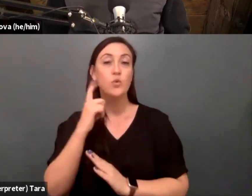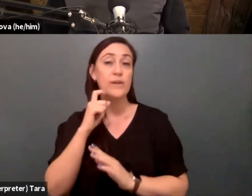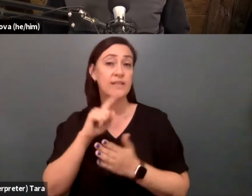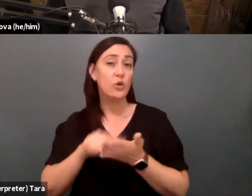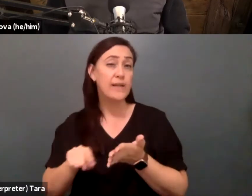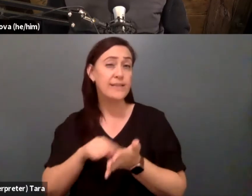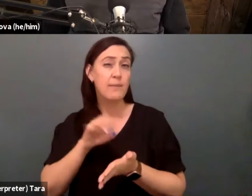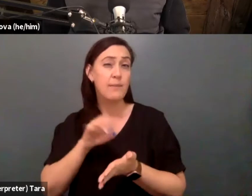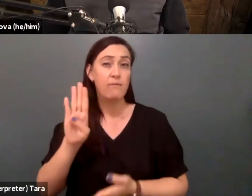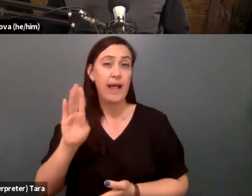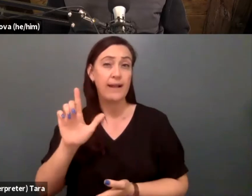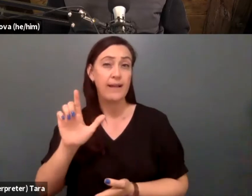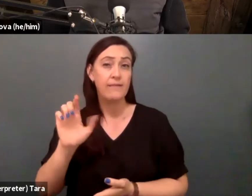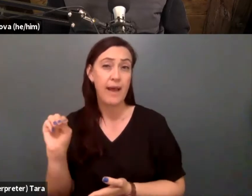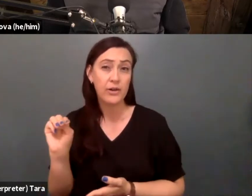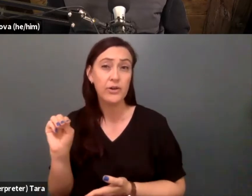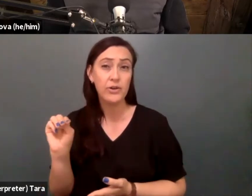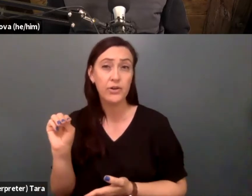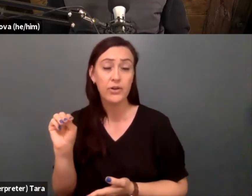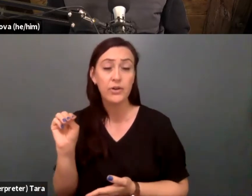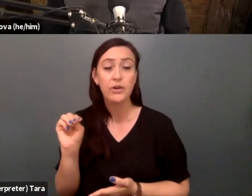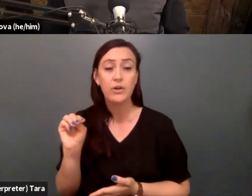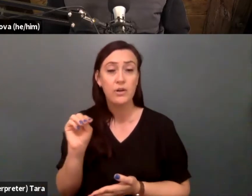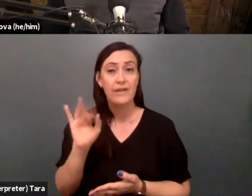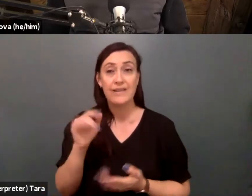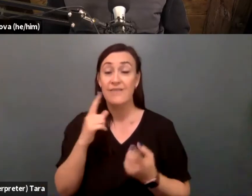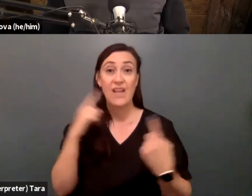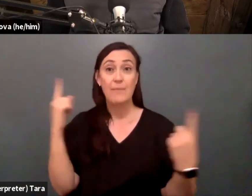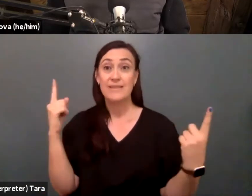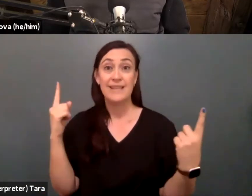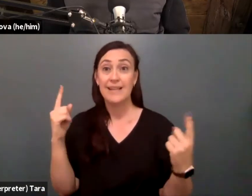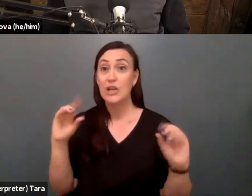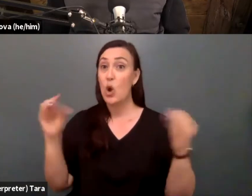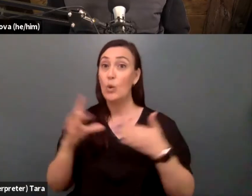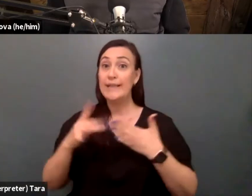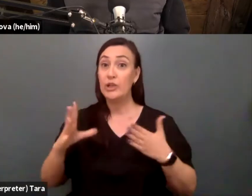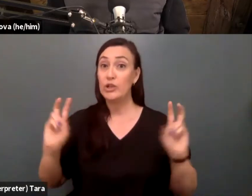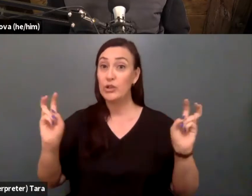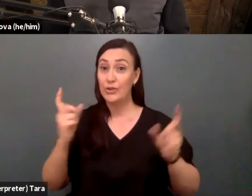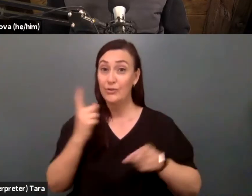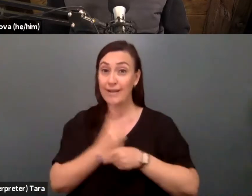the Black Lives Matter movement, which is famously leaderless.